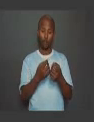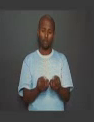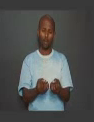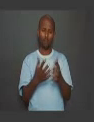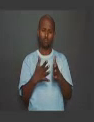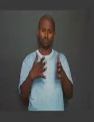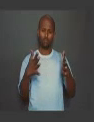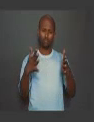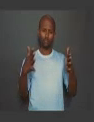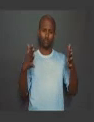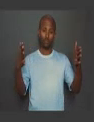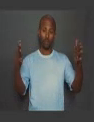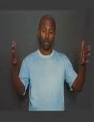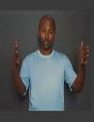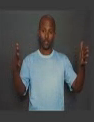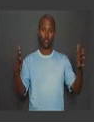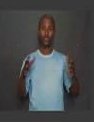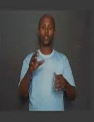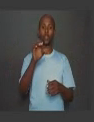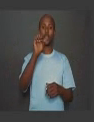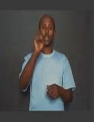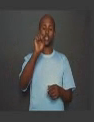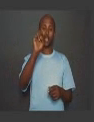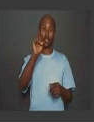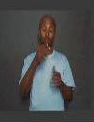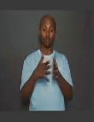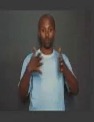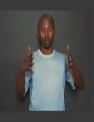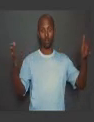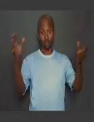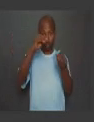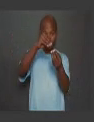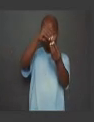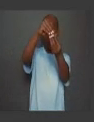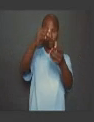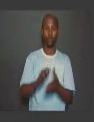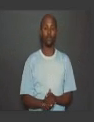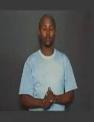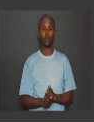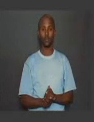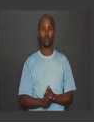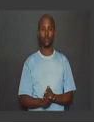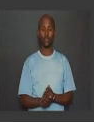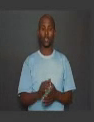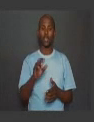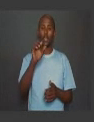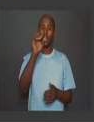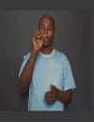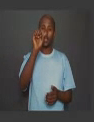larger and larger, Sn gets larger and larger. Since